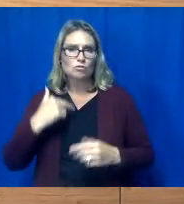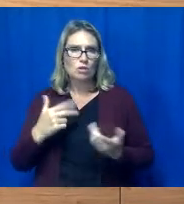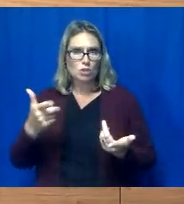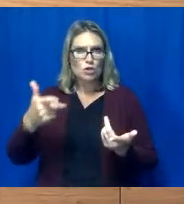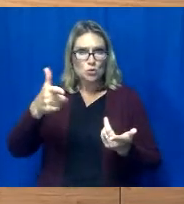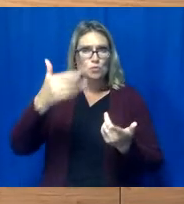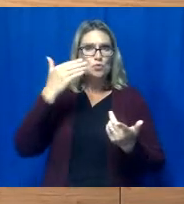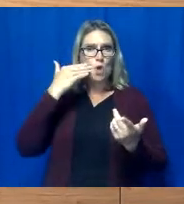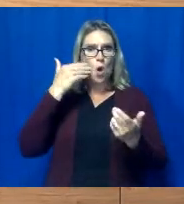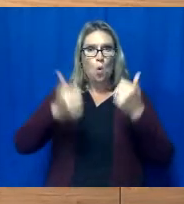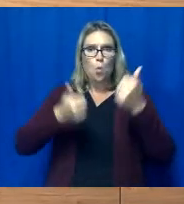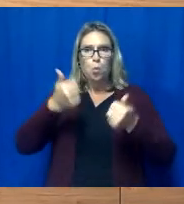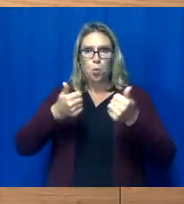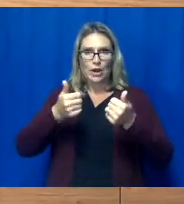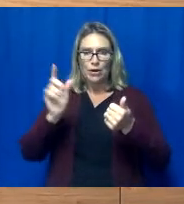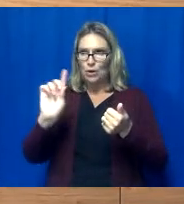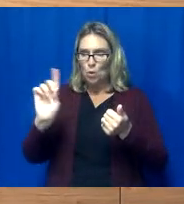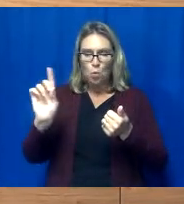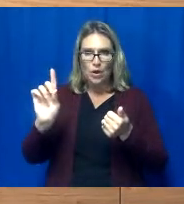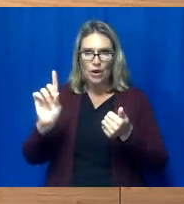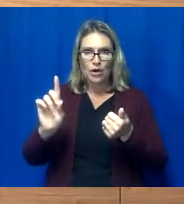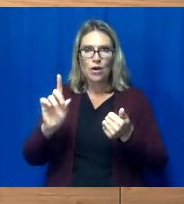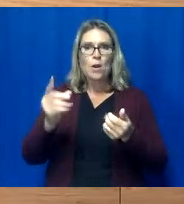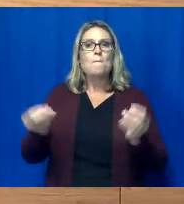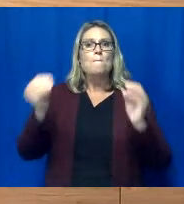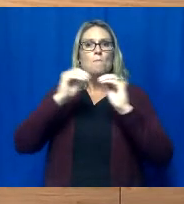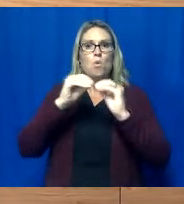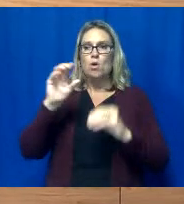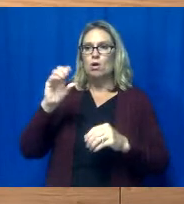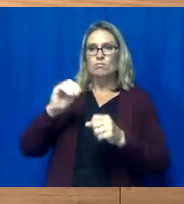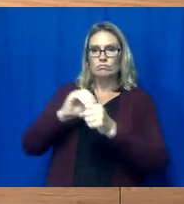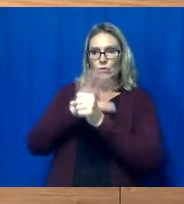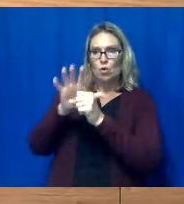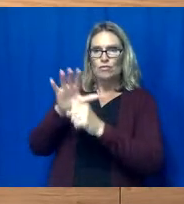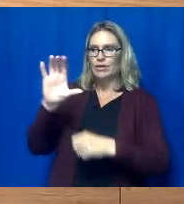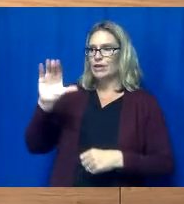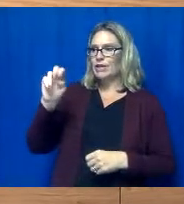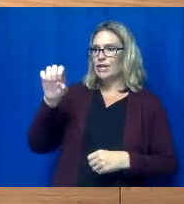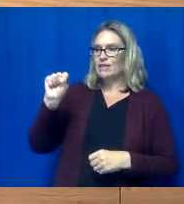breakdown where these cases are coming from?